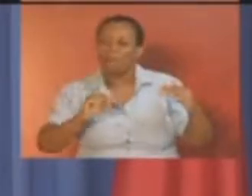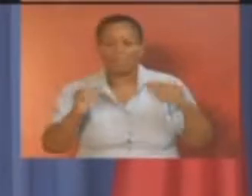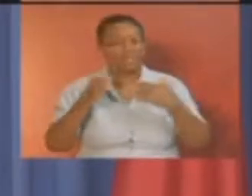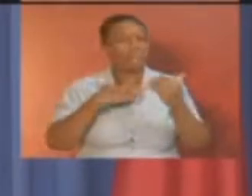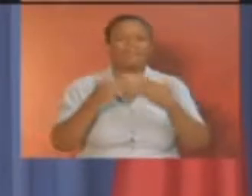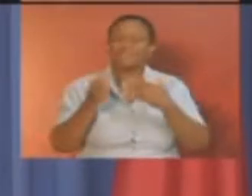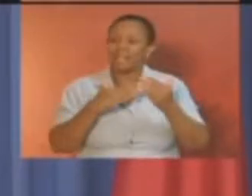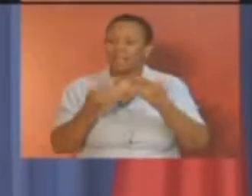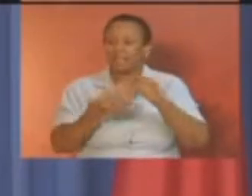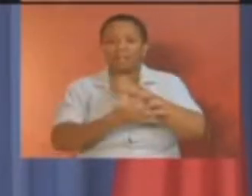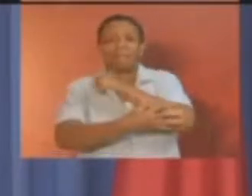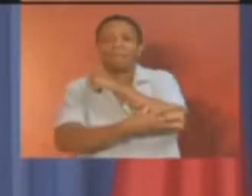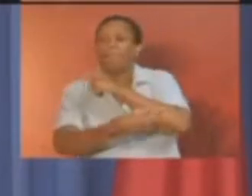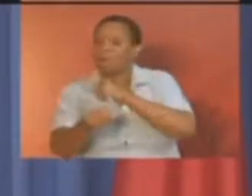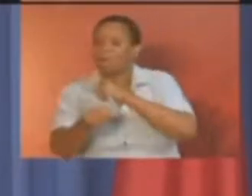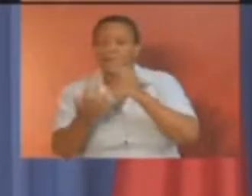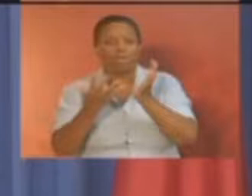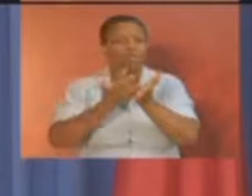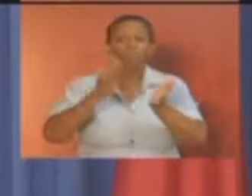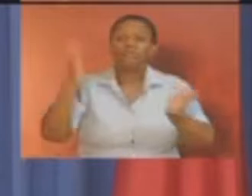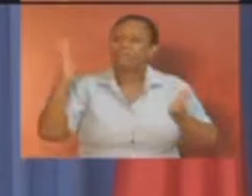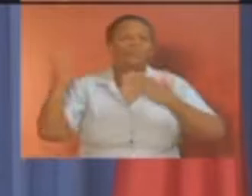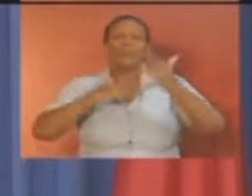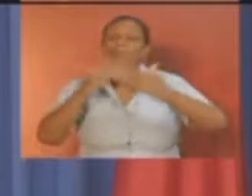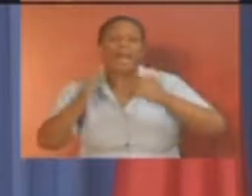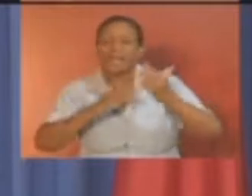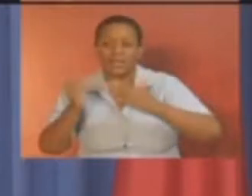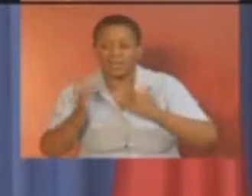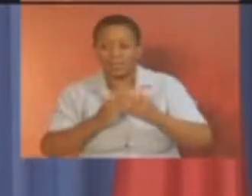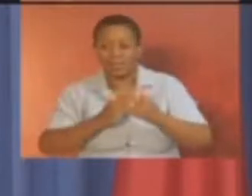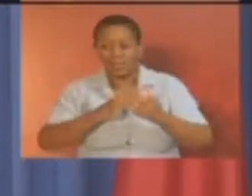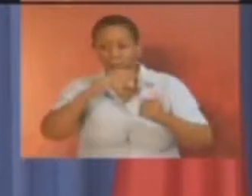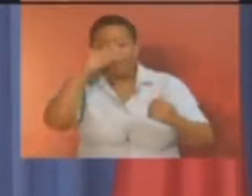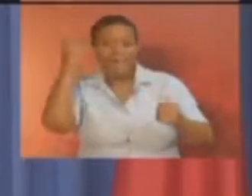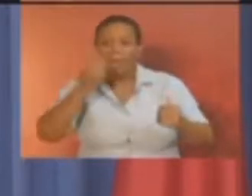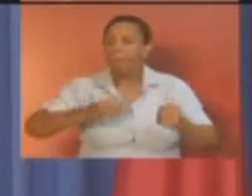ravages of this terrible virus.